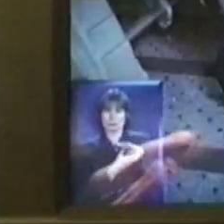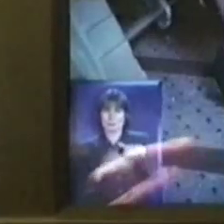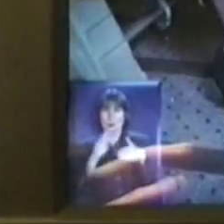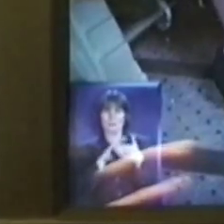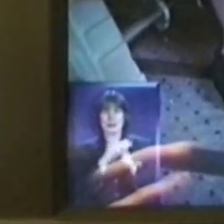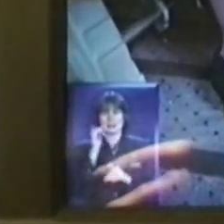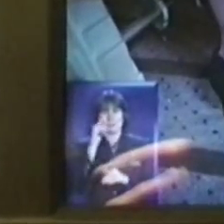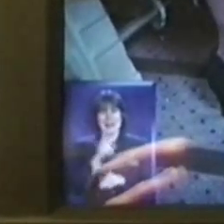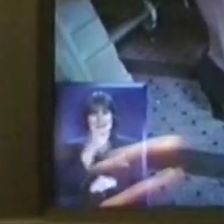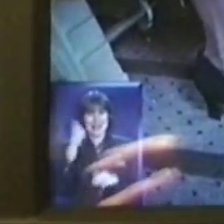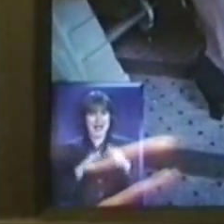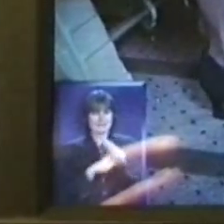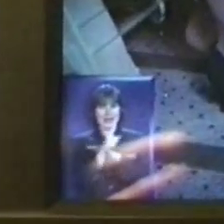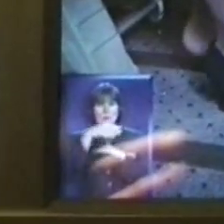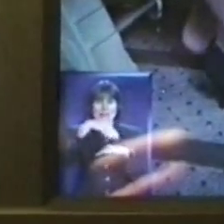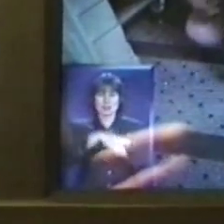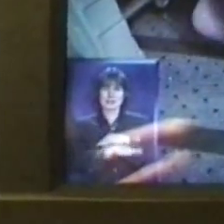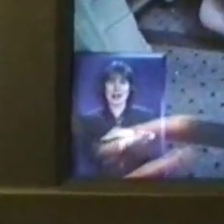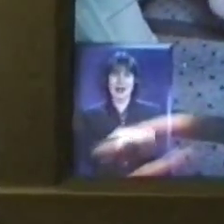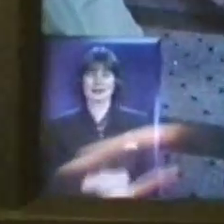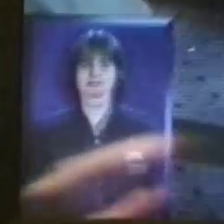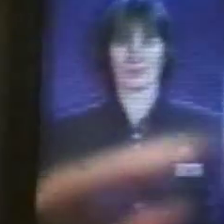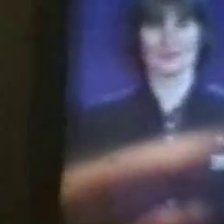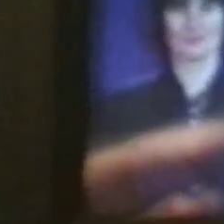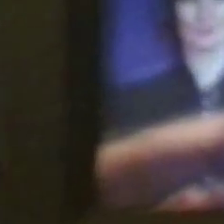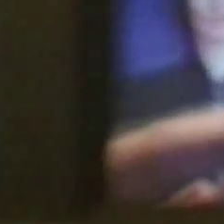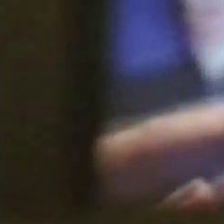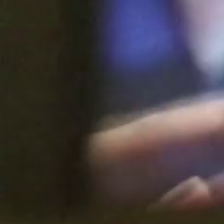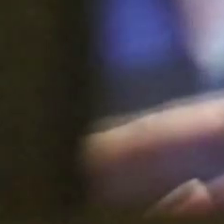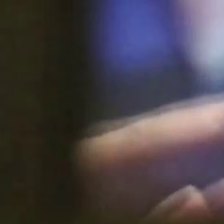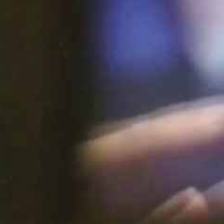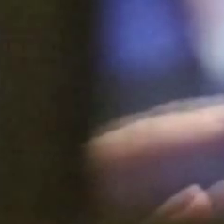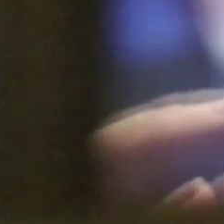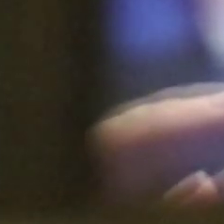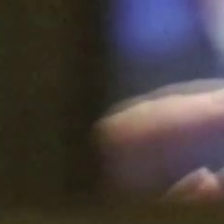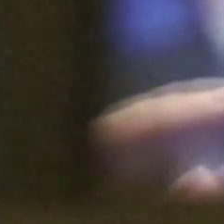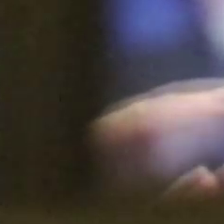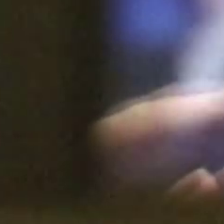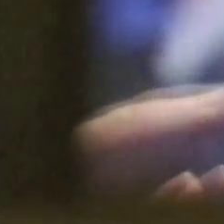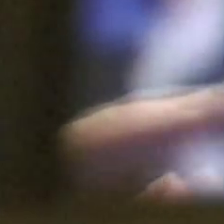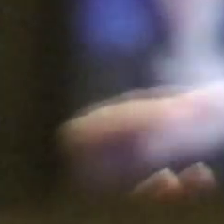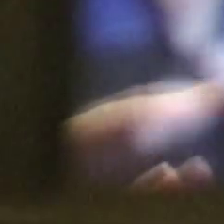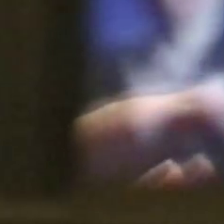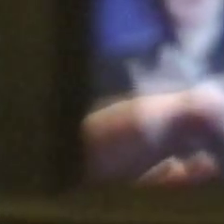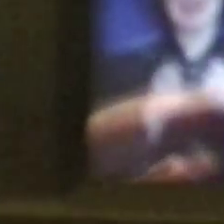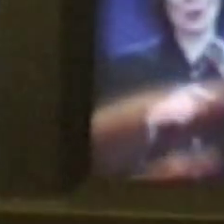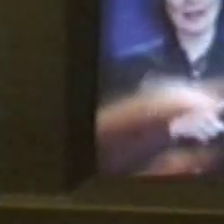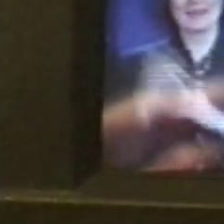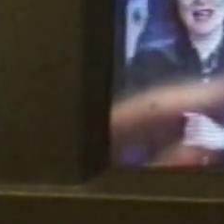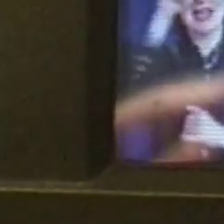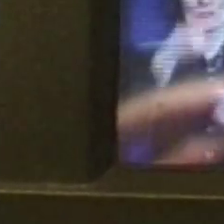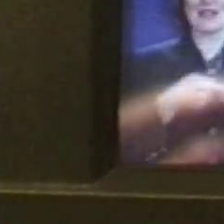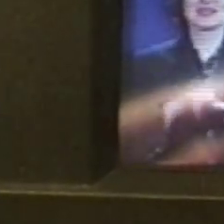card. High-heeled shoes must be taken off as they may tear the evacuation slide. We will now